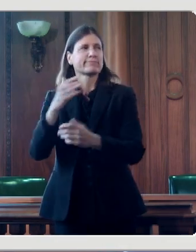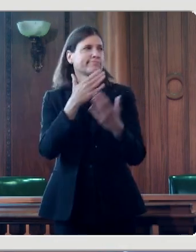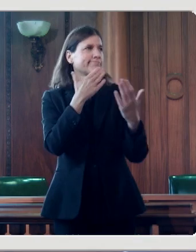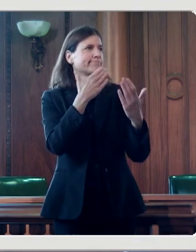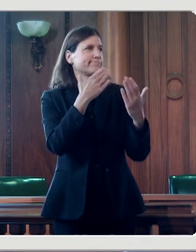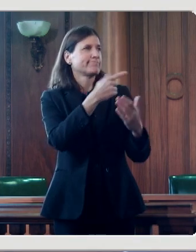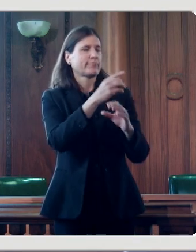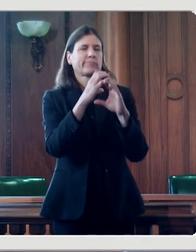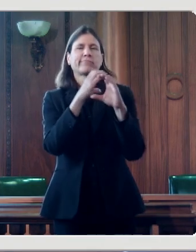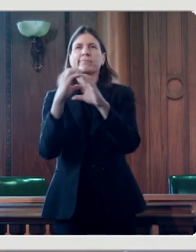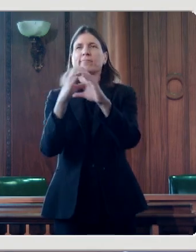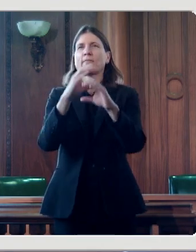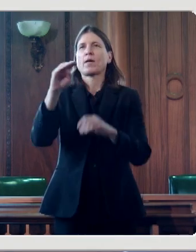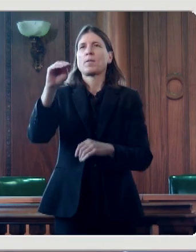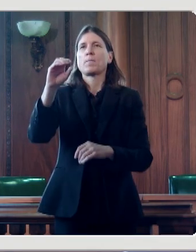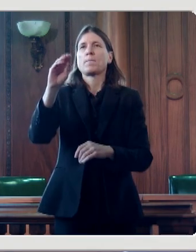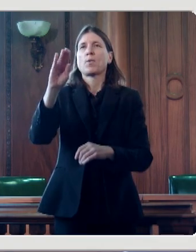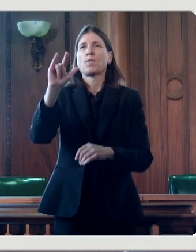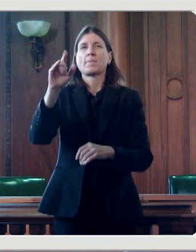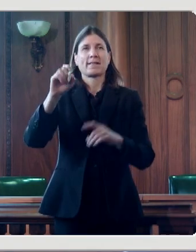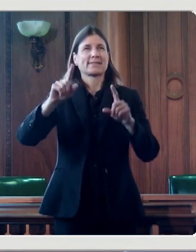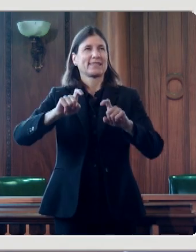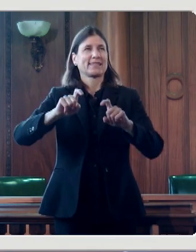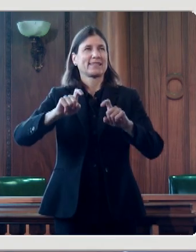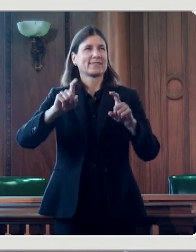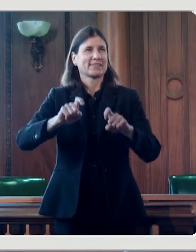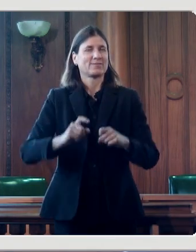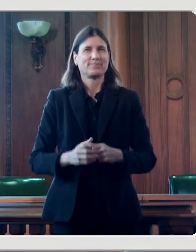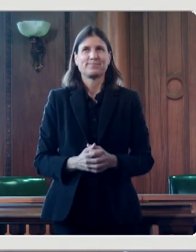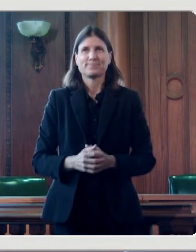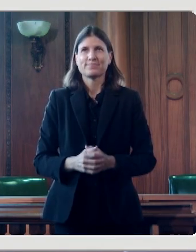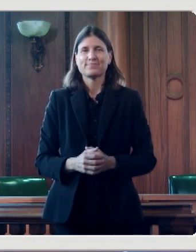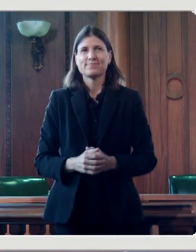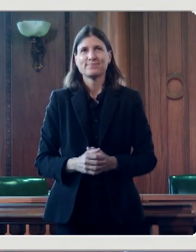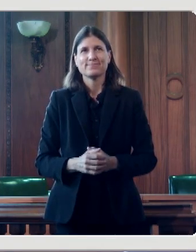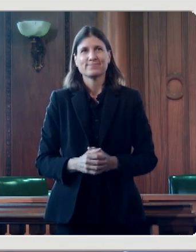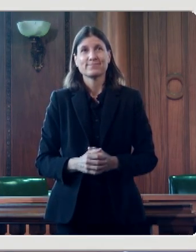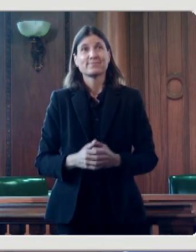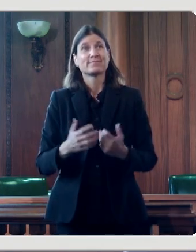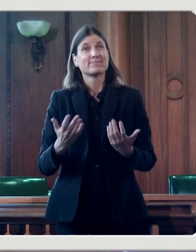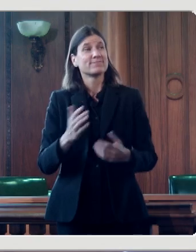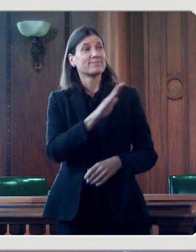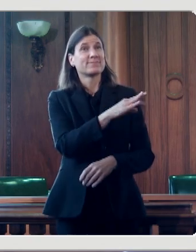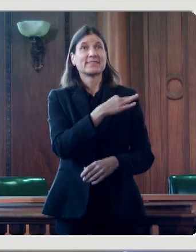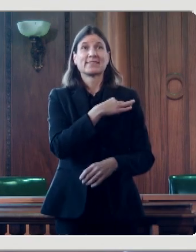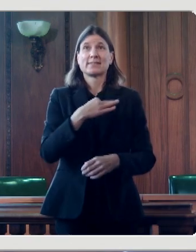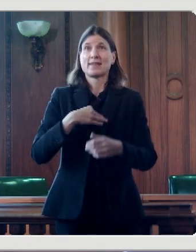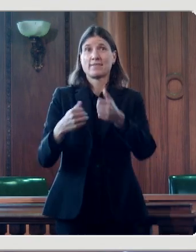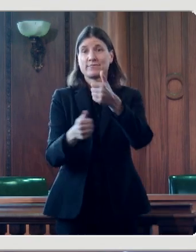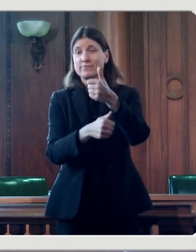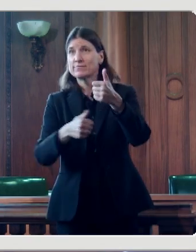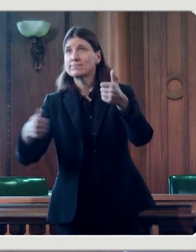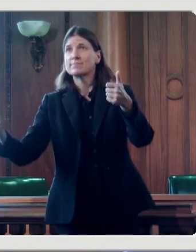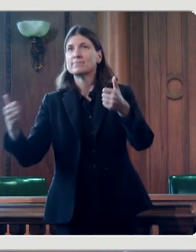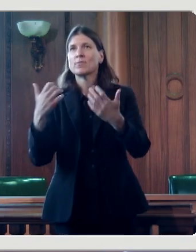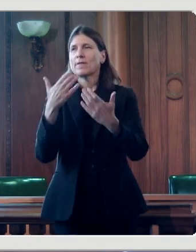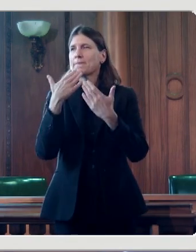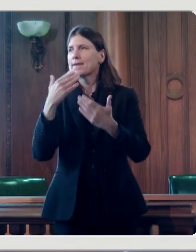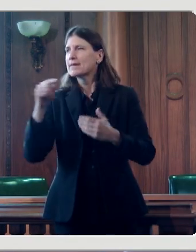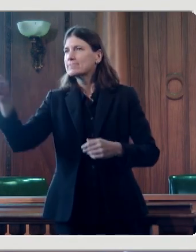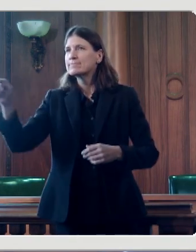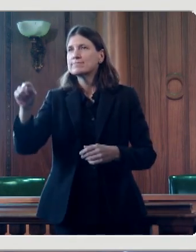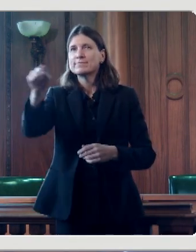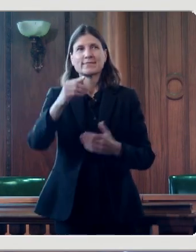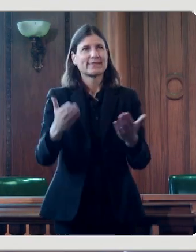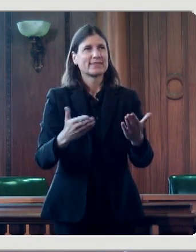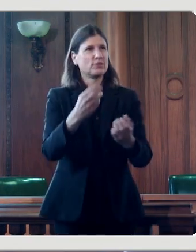efforts, as I am with all my cabinet heads down the rank and file, again, that have